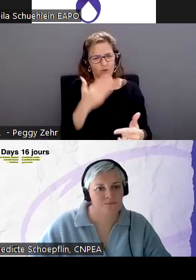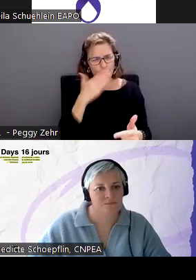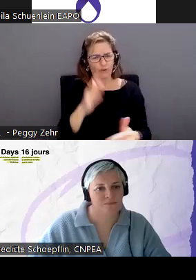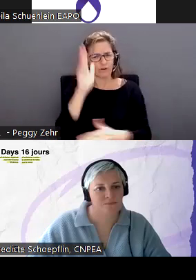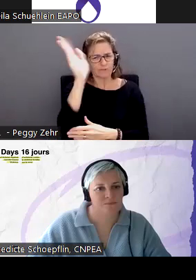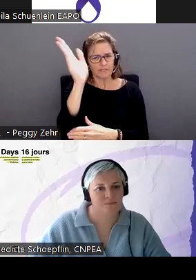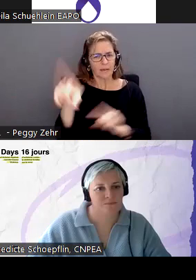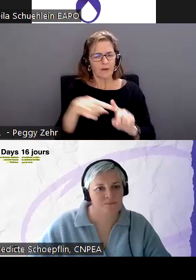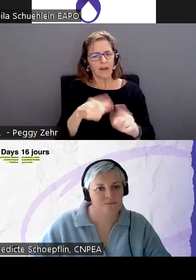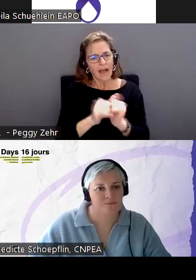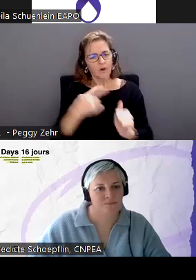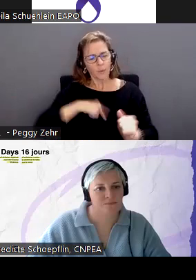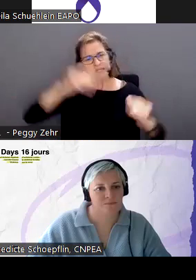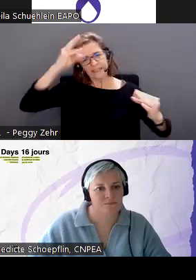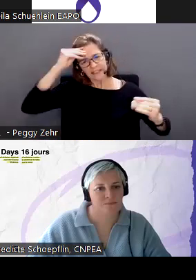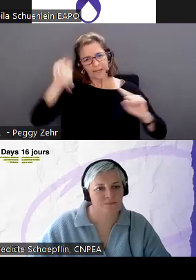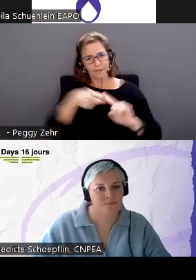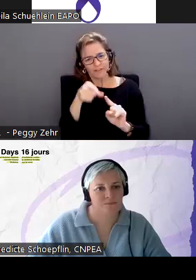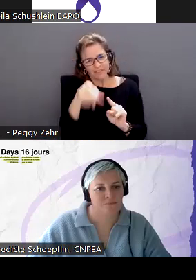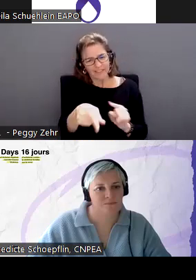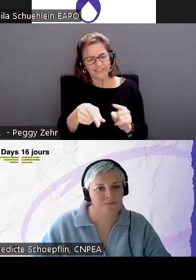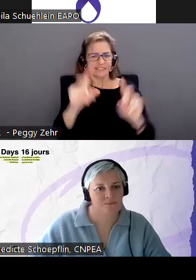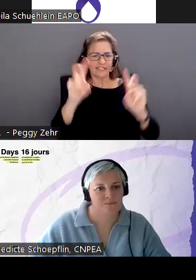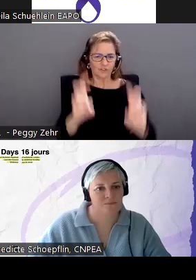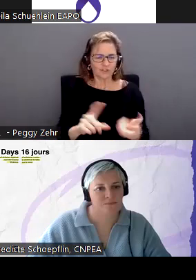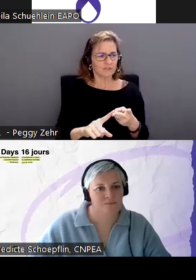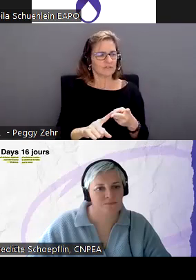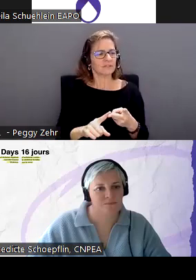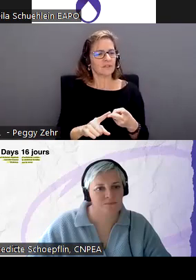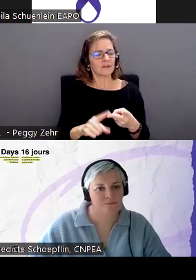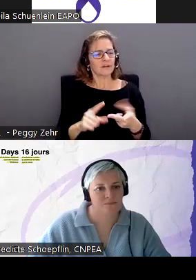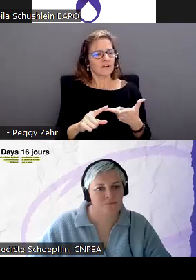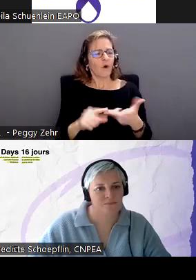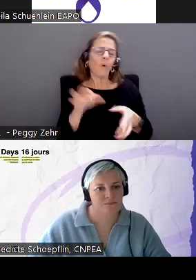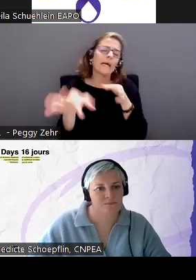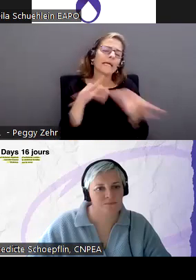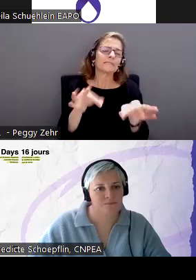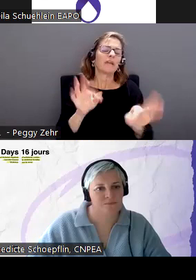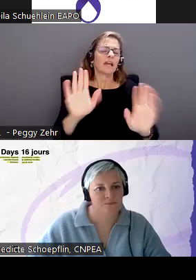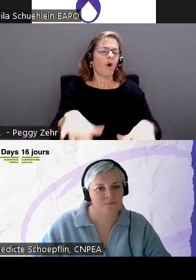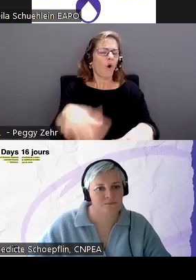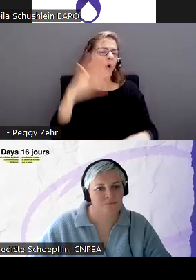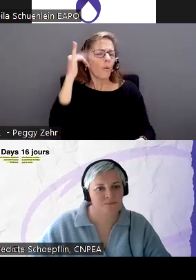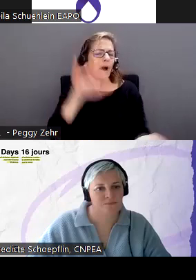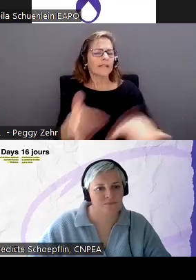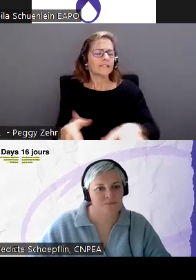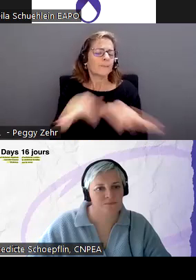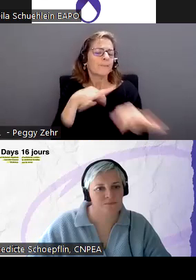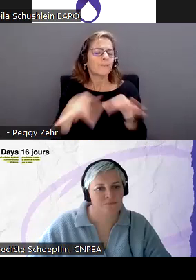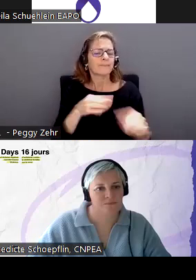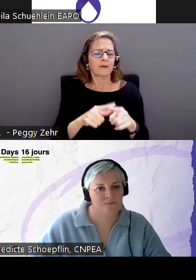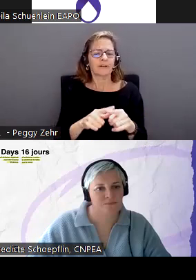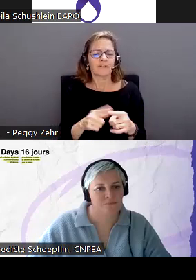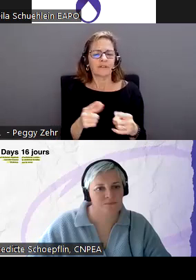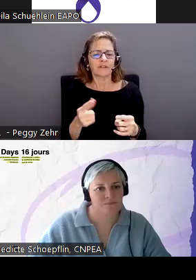well. You know, how we think about these things, rationalizing the murder of an older woman because she is in need